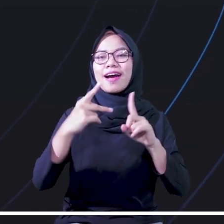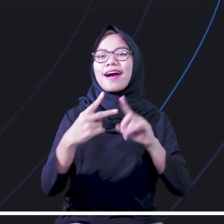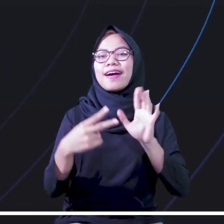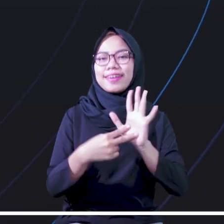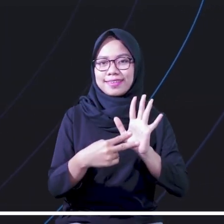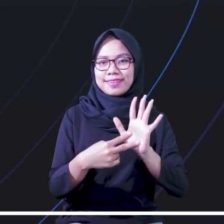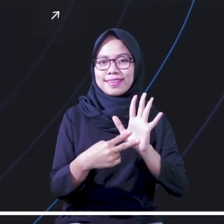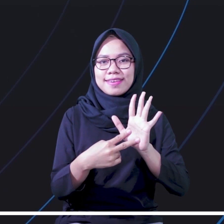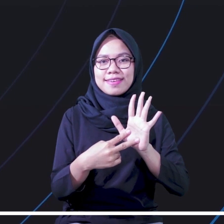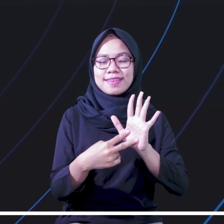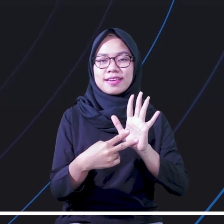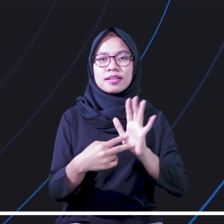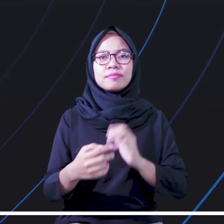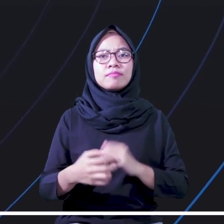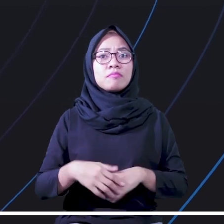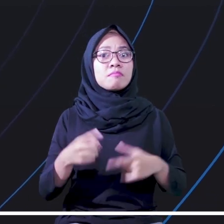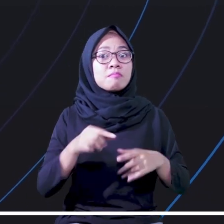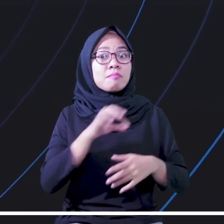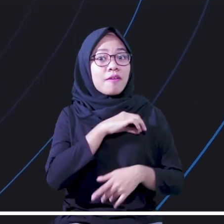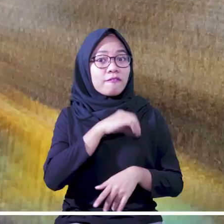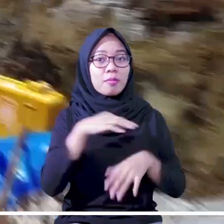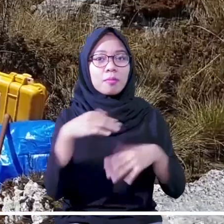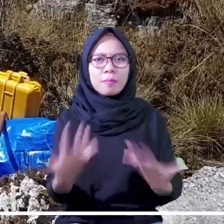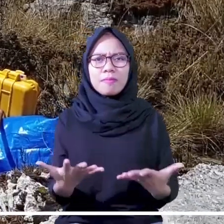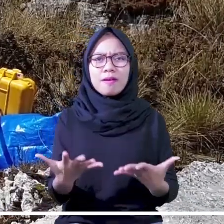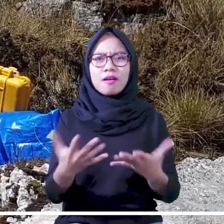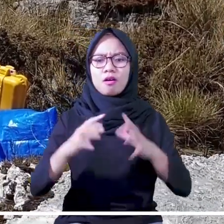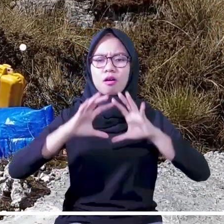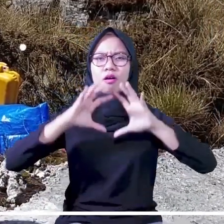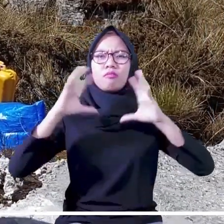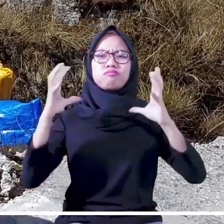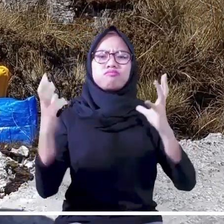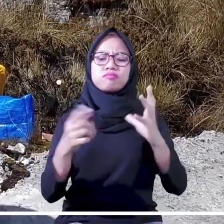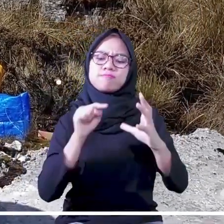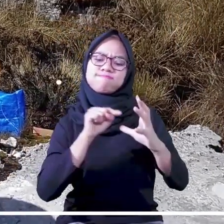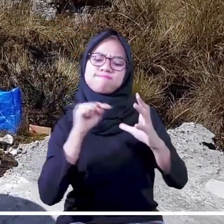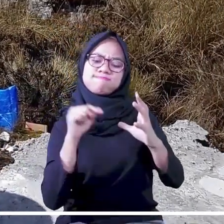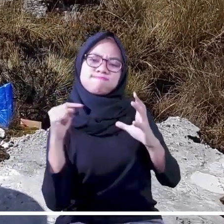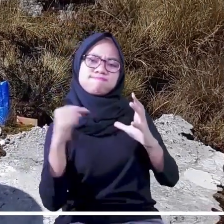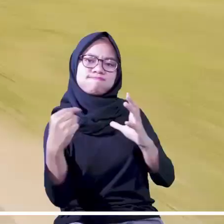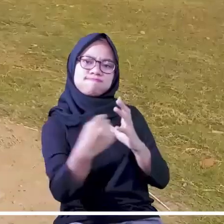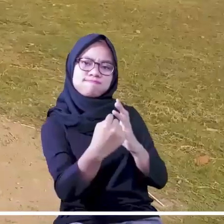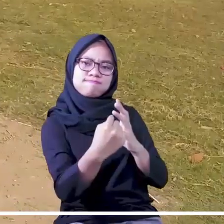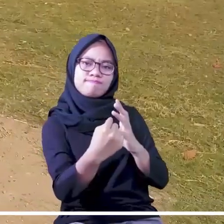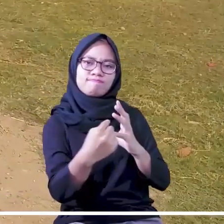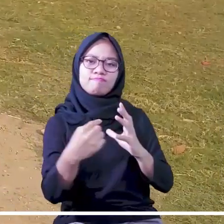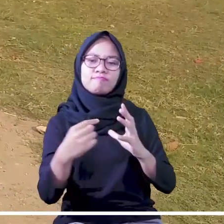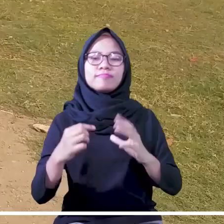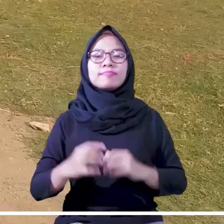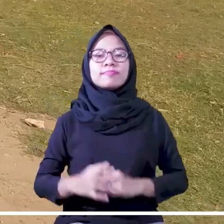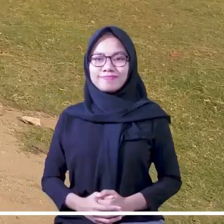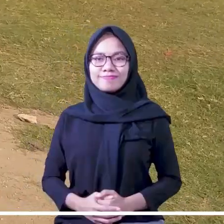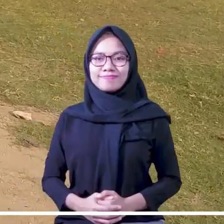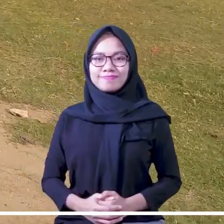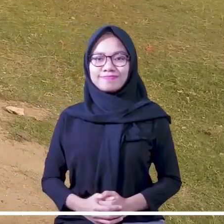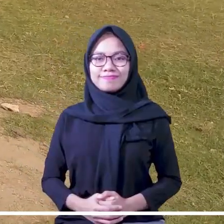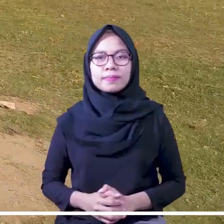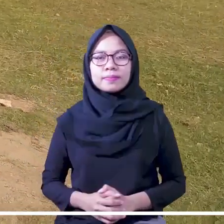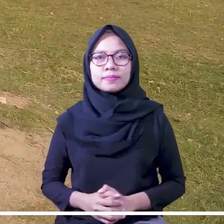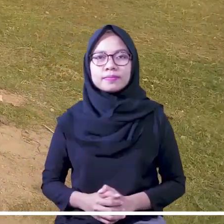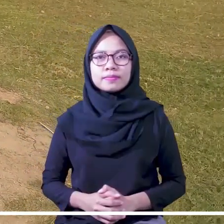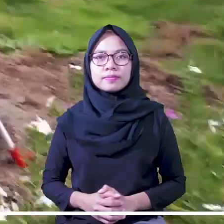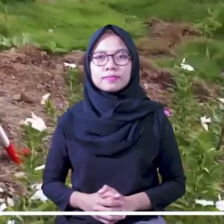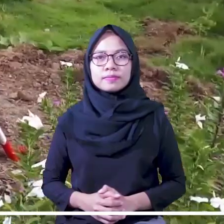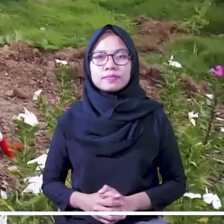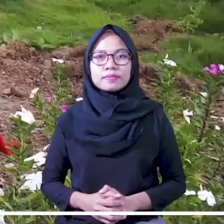National Horizontal Control Network, or JKHN, is also part of our National Geospatial Reference System. Both